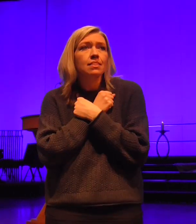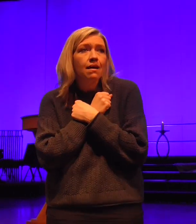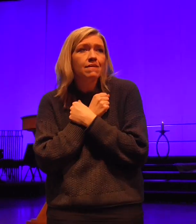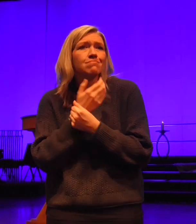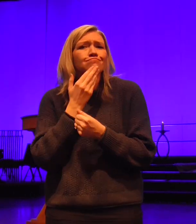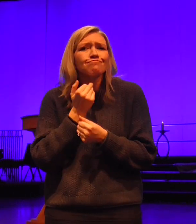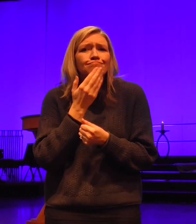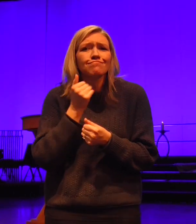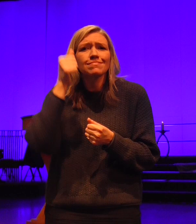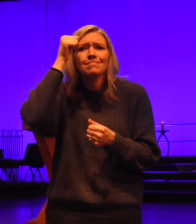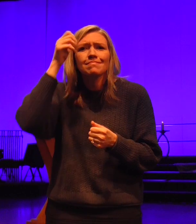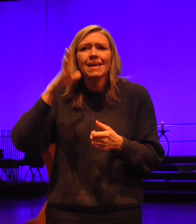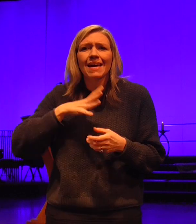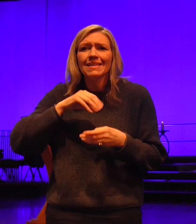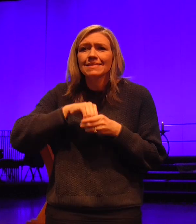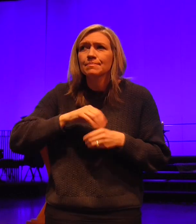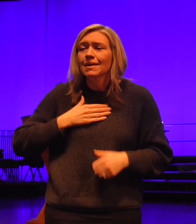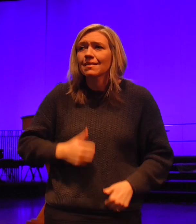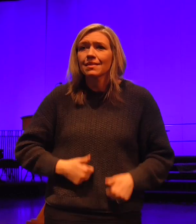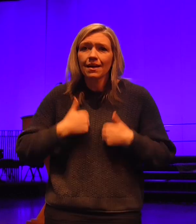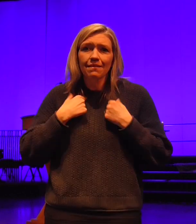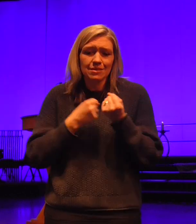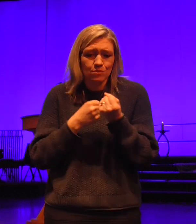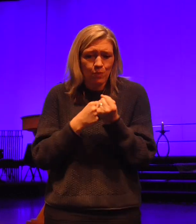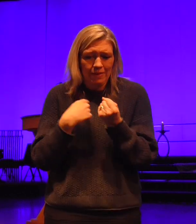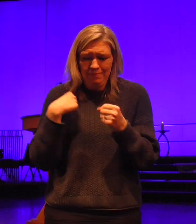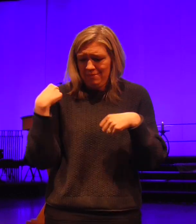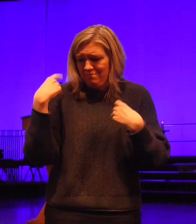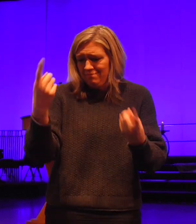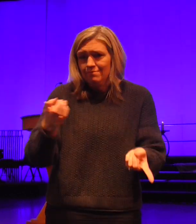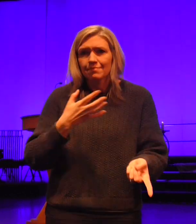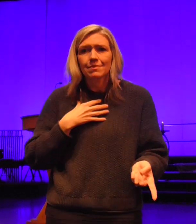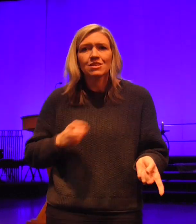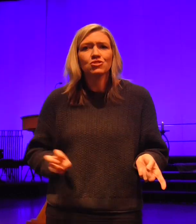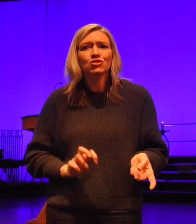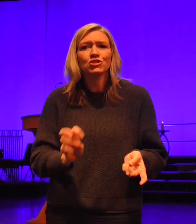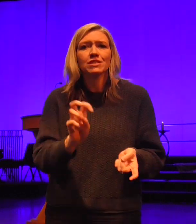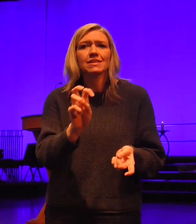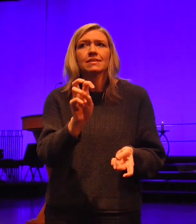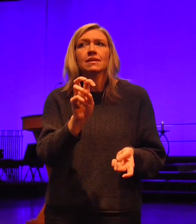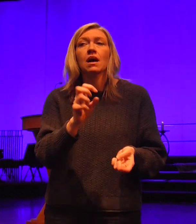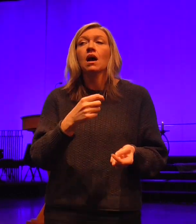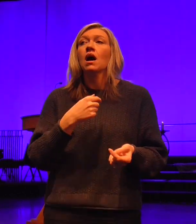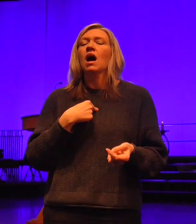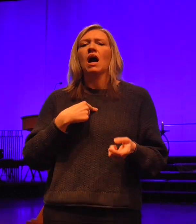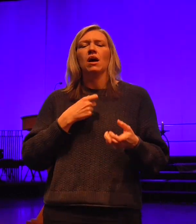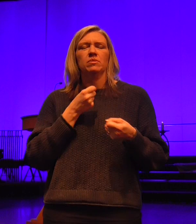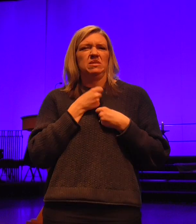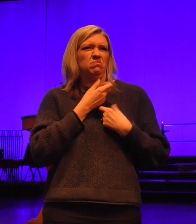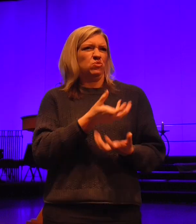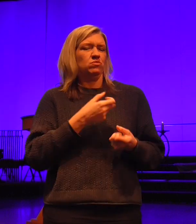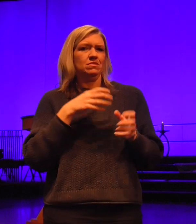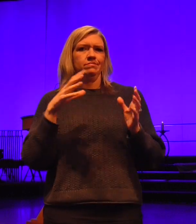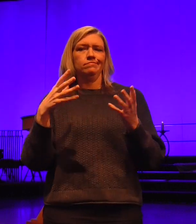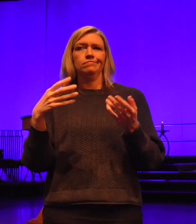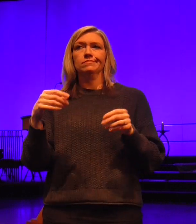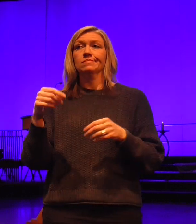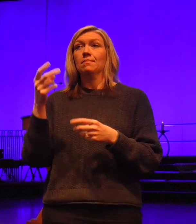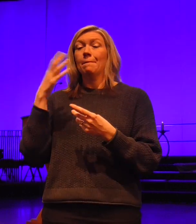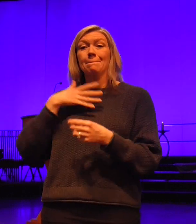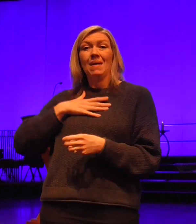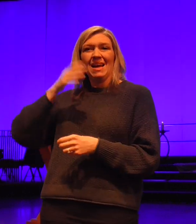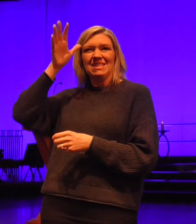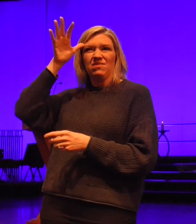my life and who supported me all the way on my journey, though I was projecting onto them my